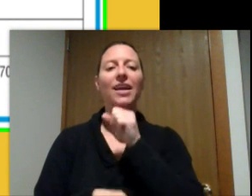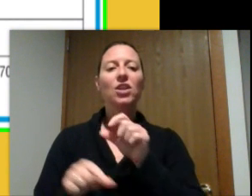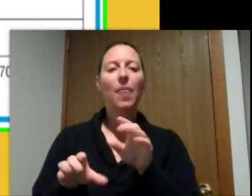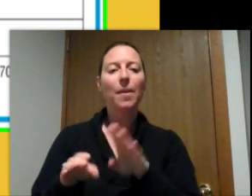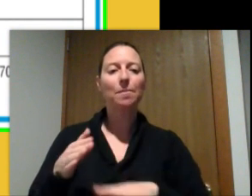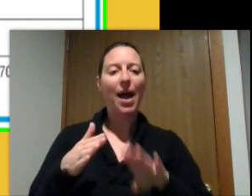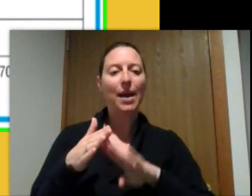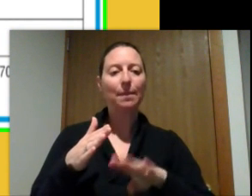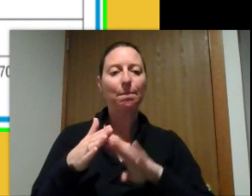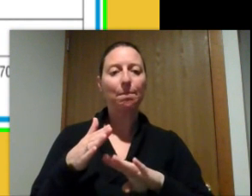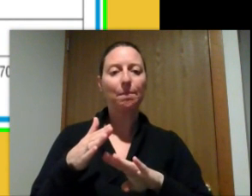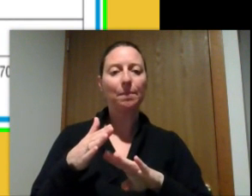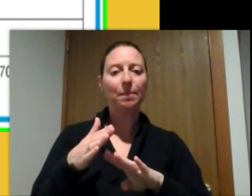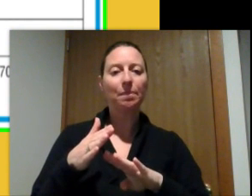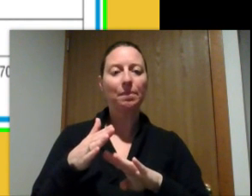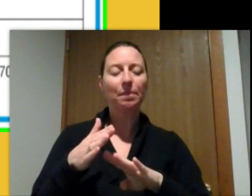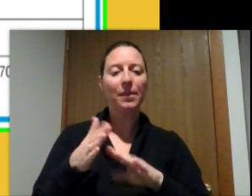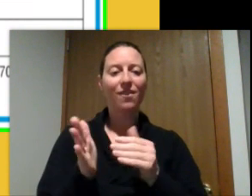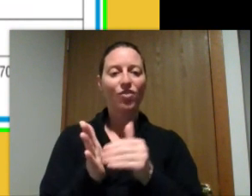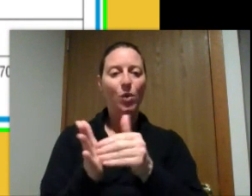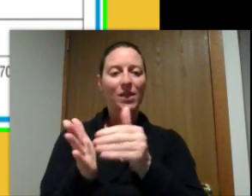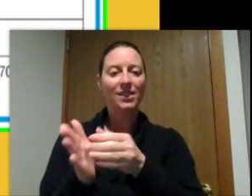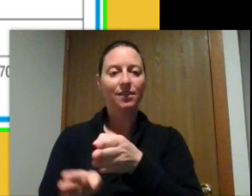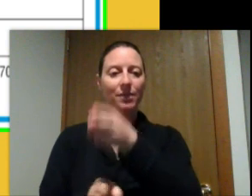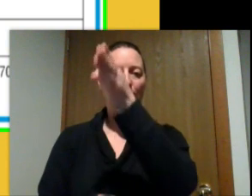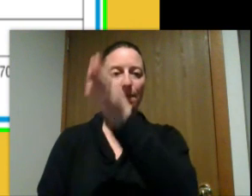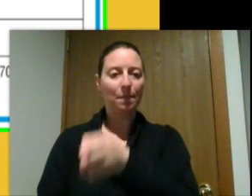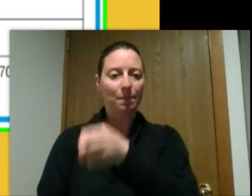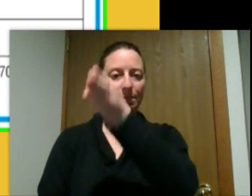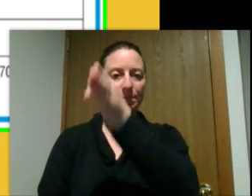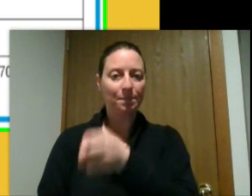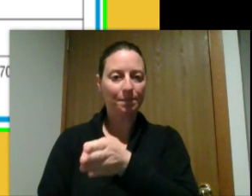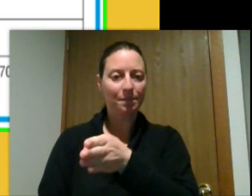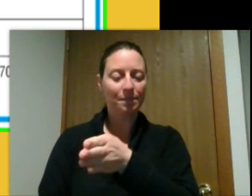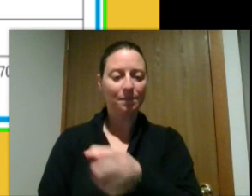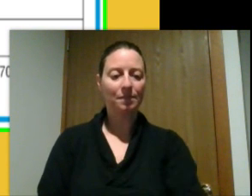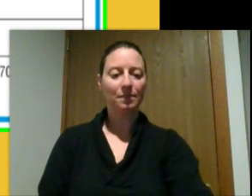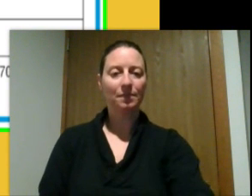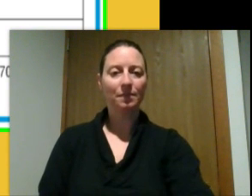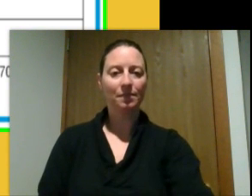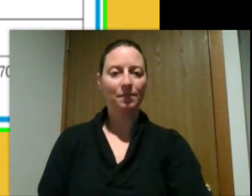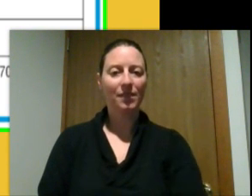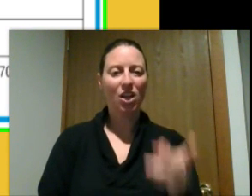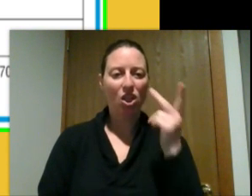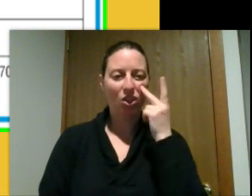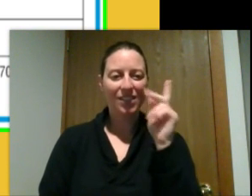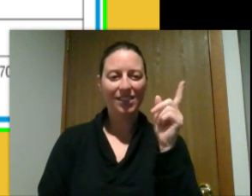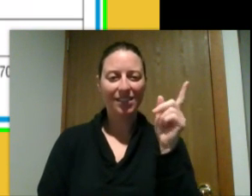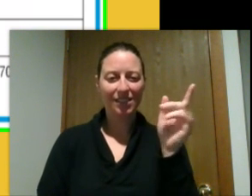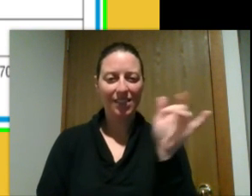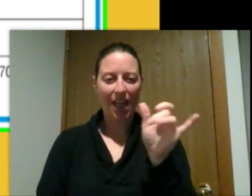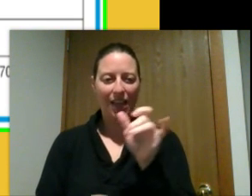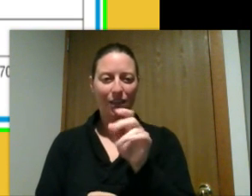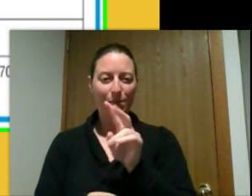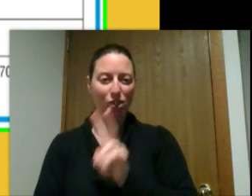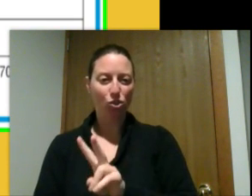the intervals, frequency going up and down. Looks like they're going by 2s.